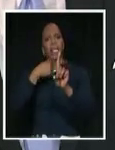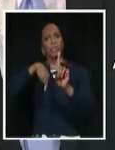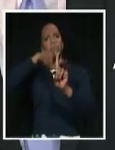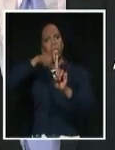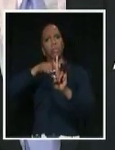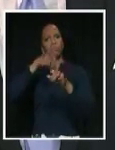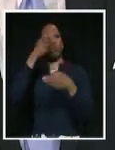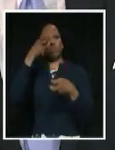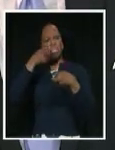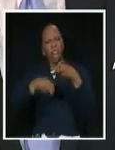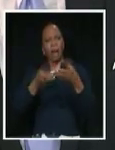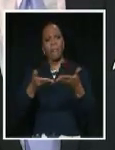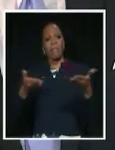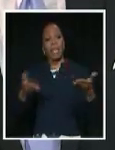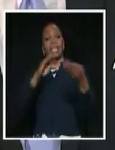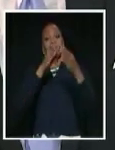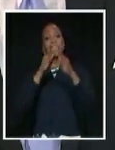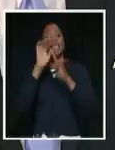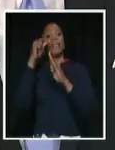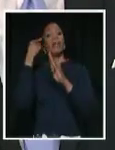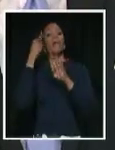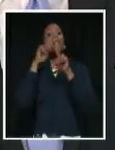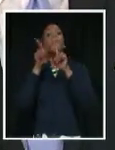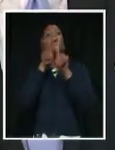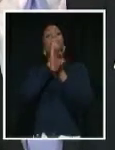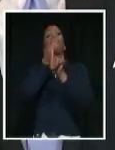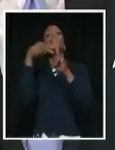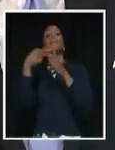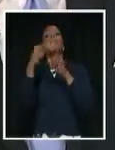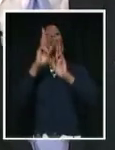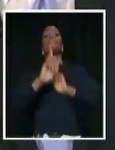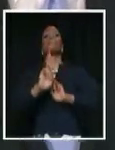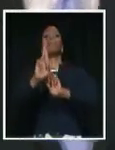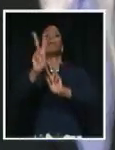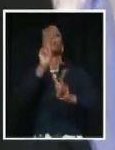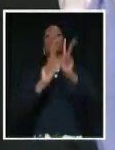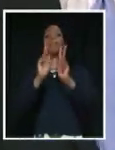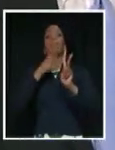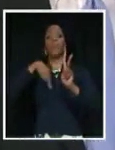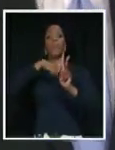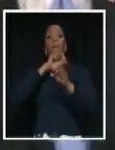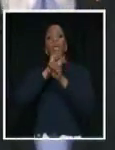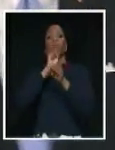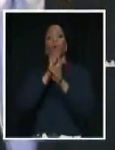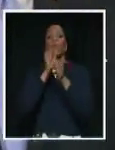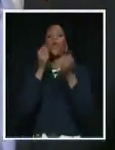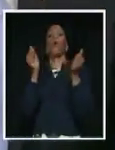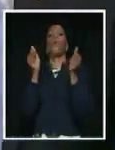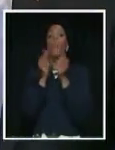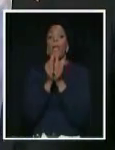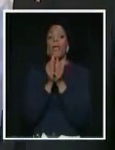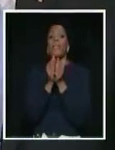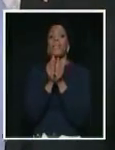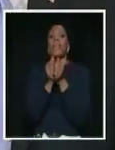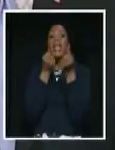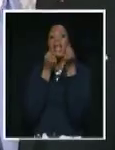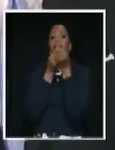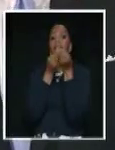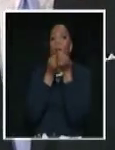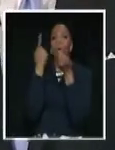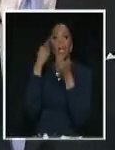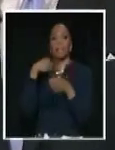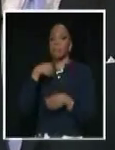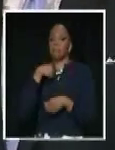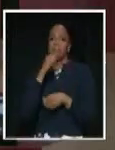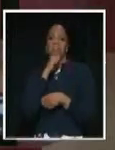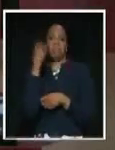government, but we do it from the perspective of respecting the people we work with and the people we work for. And I haven't seen that in Mr. Lhota's approach. Thank you